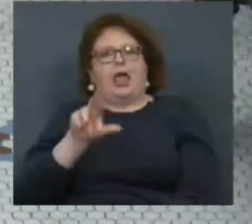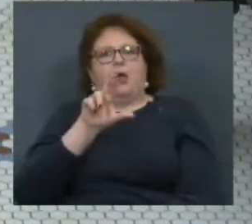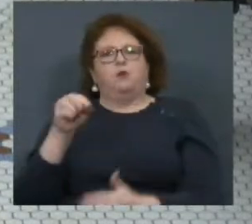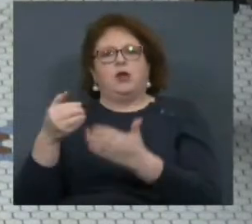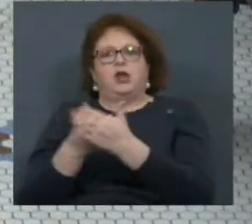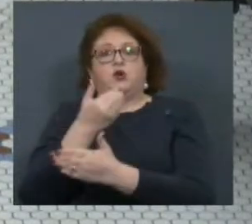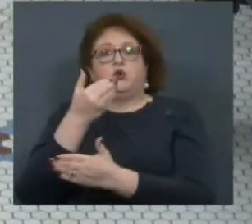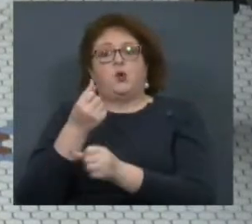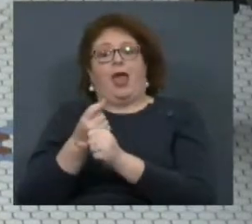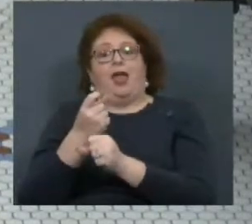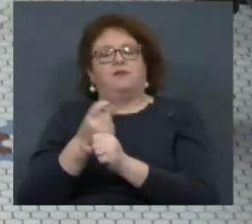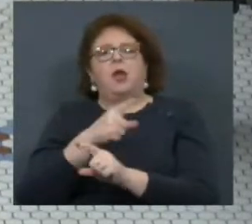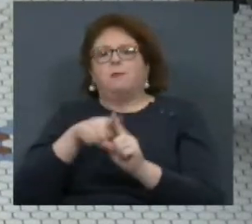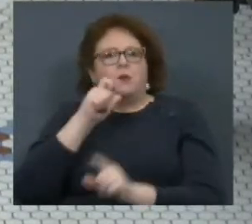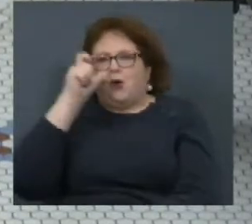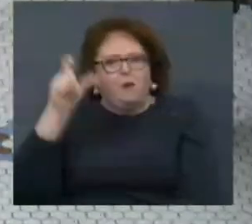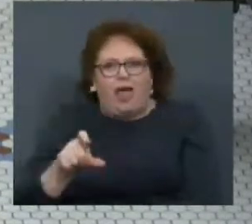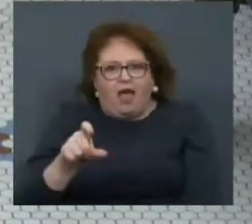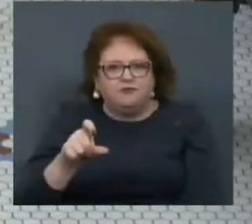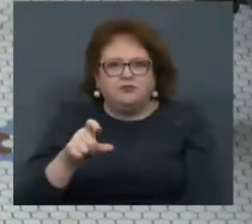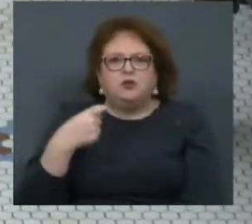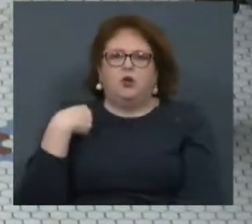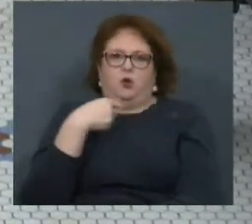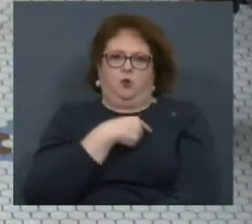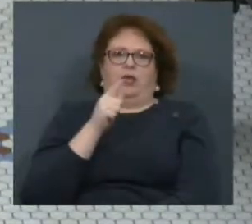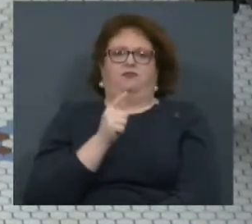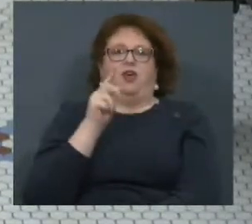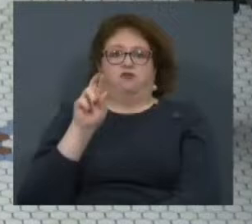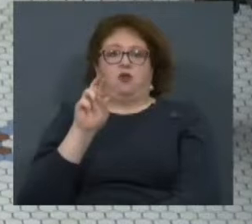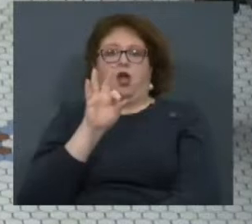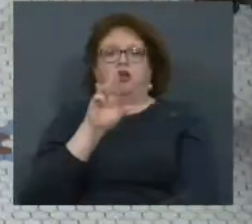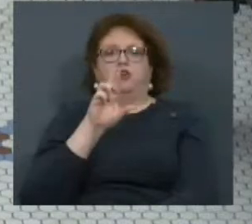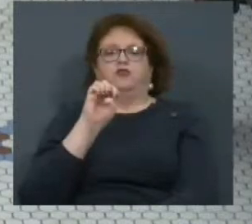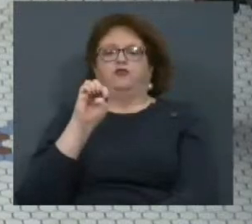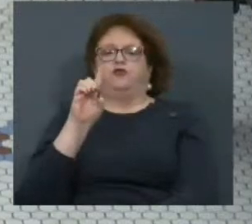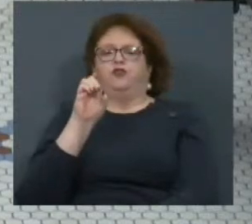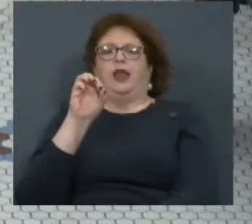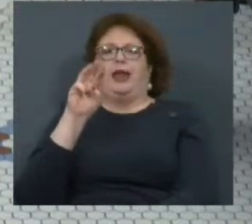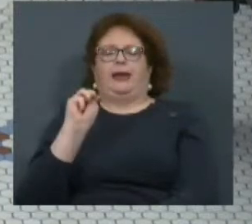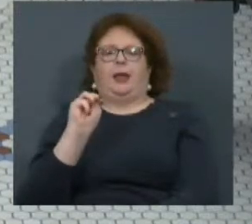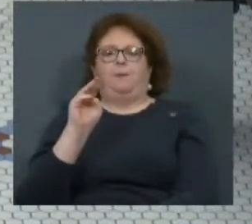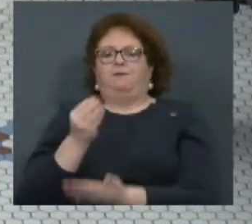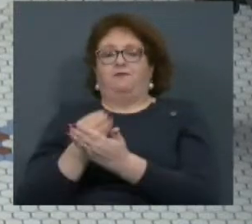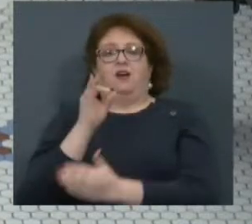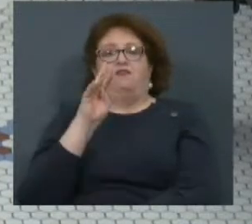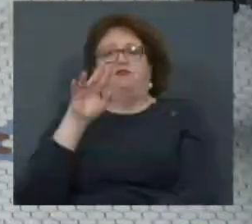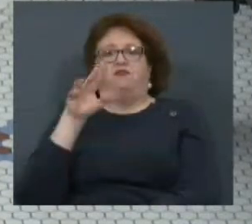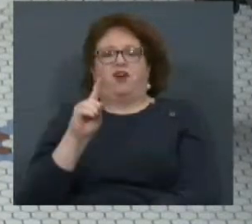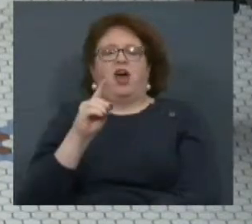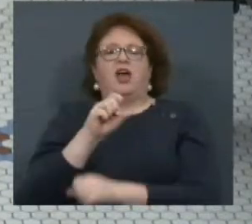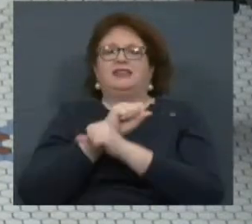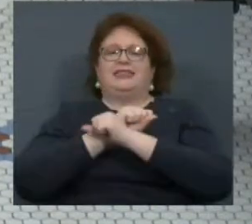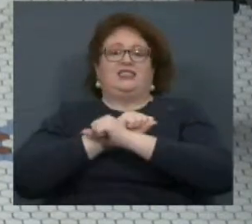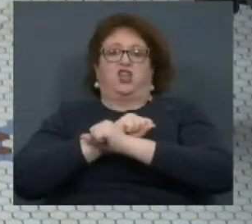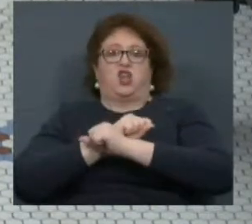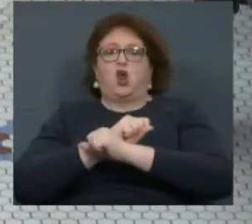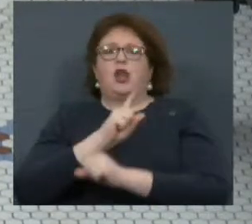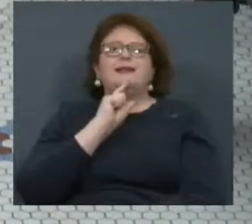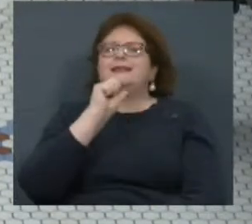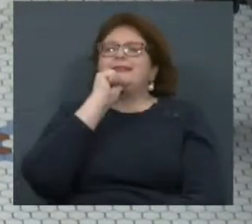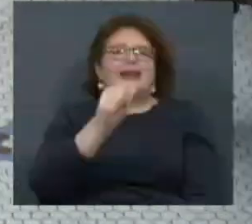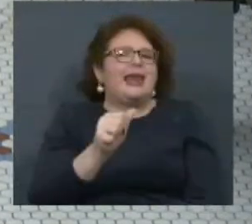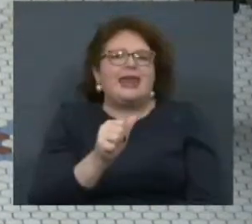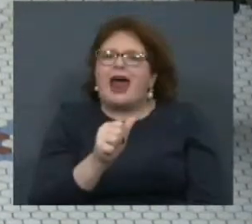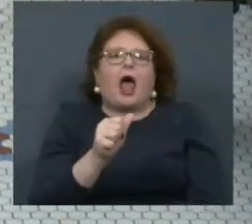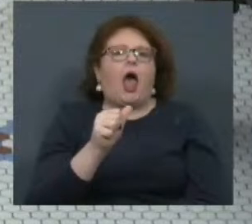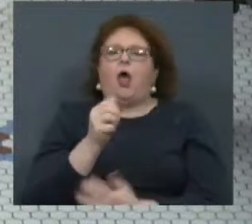be. We at the Little Rock Freedom Fund know that safety is not secured by surveillance. Even police won't solve that